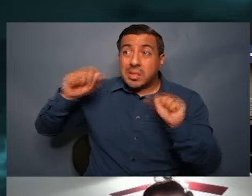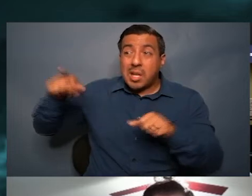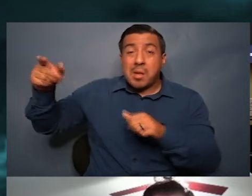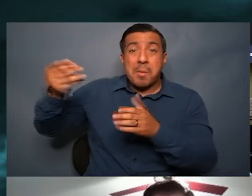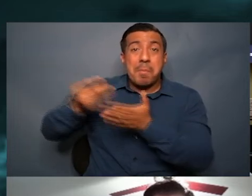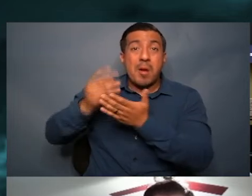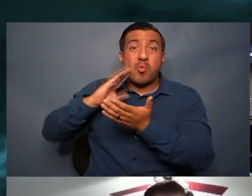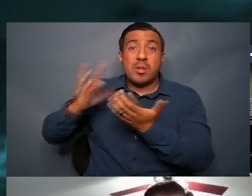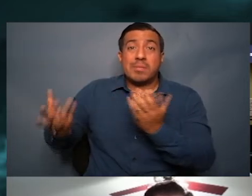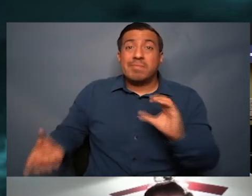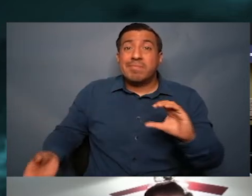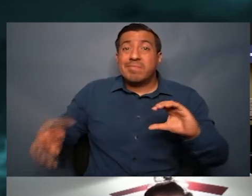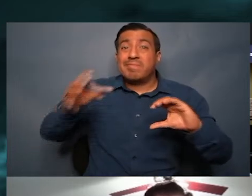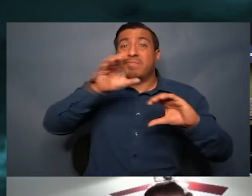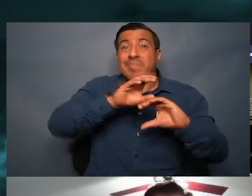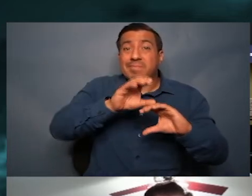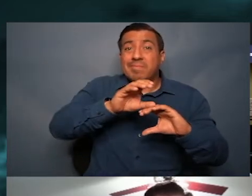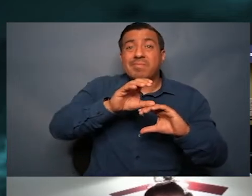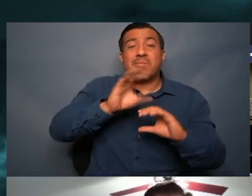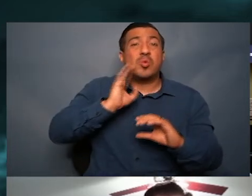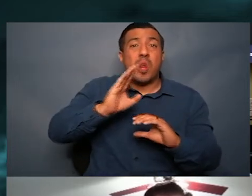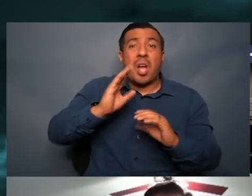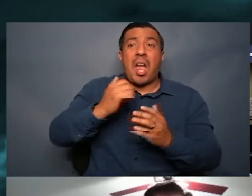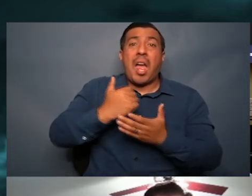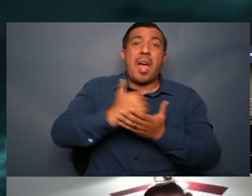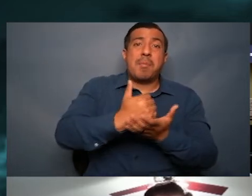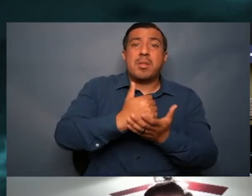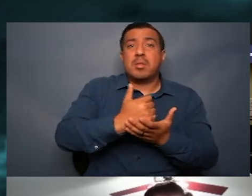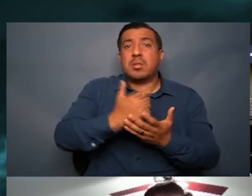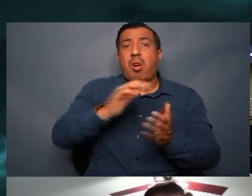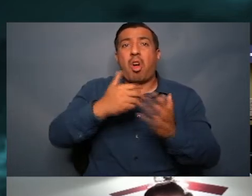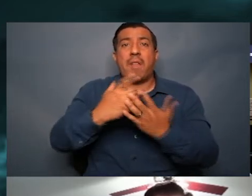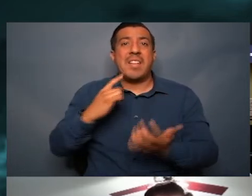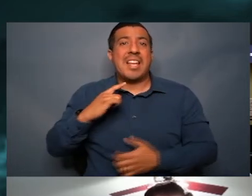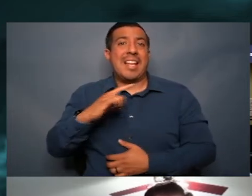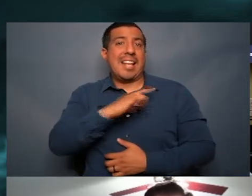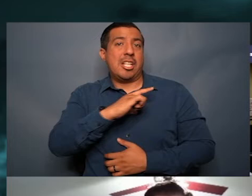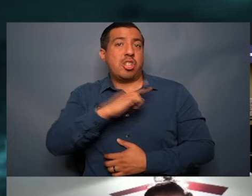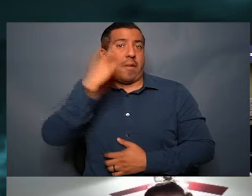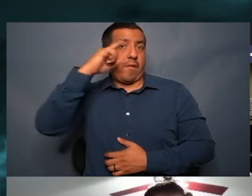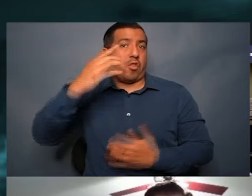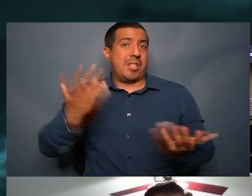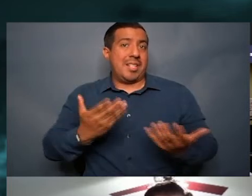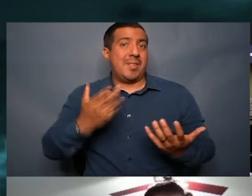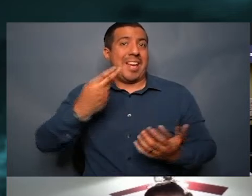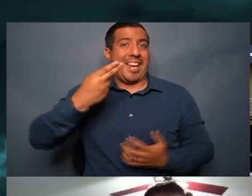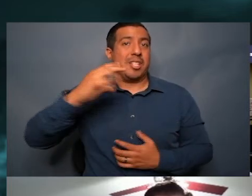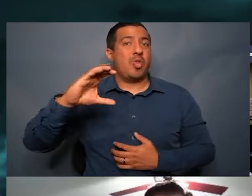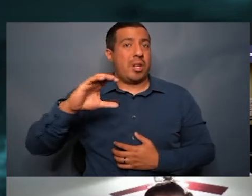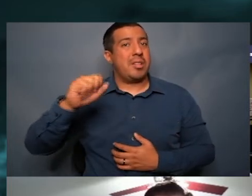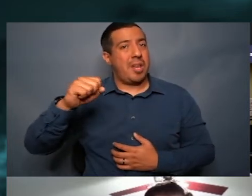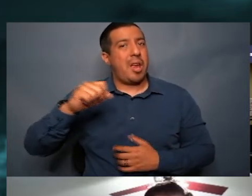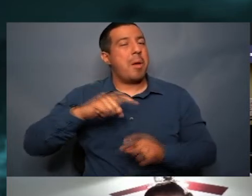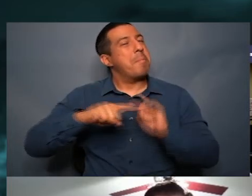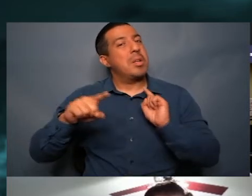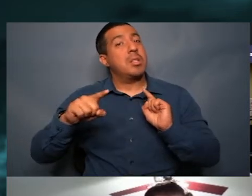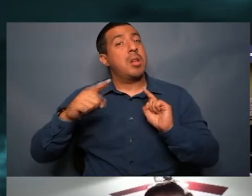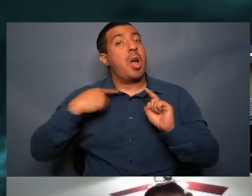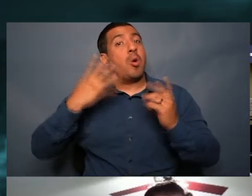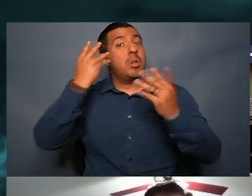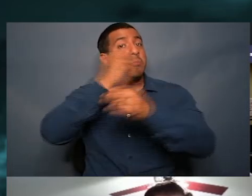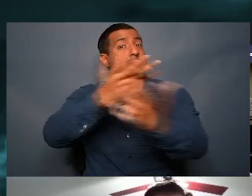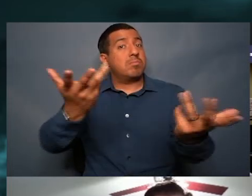develop additional funding streams to bring mitigation efforts here to Harris County. One thing I'll just put out there,